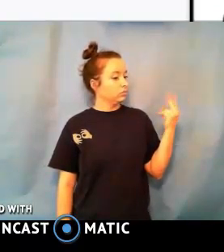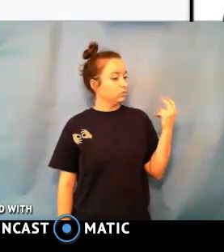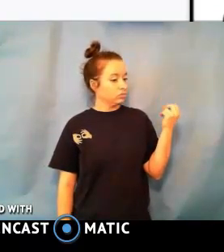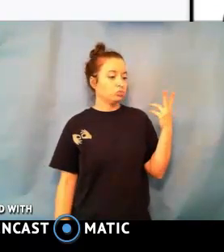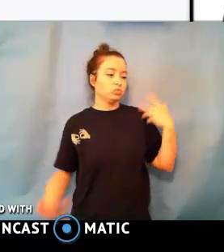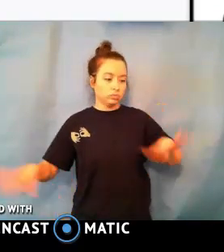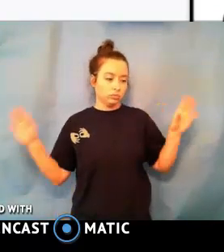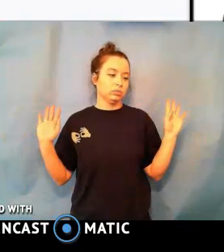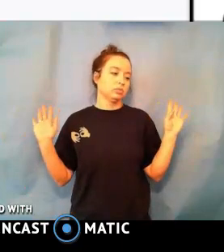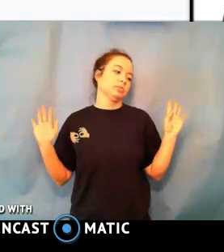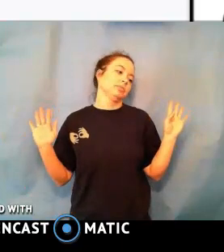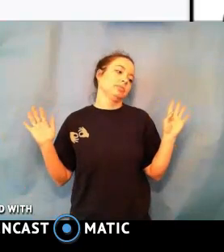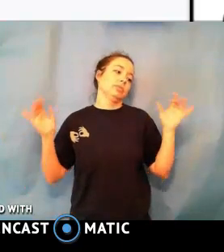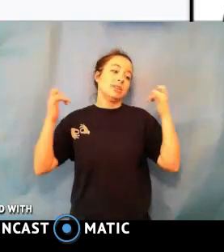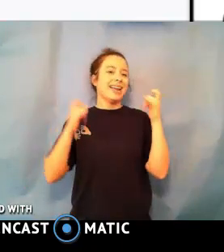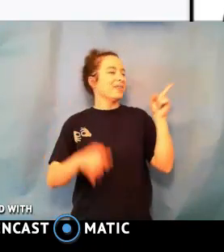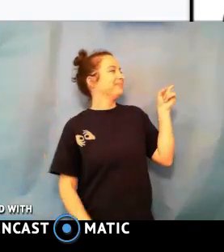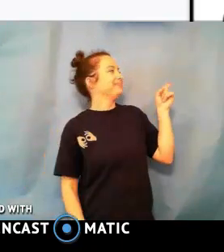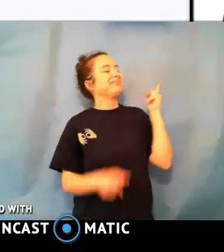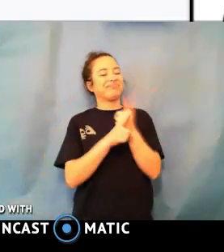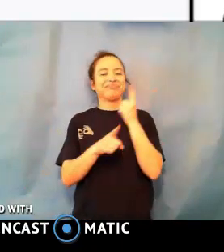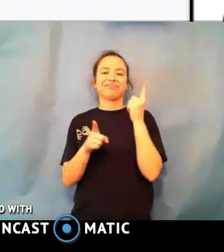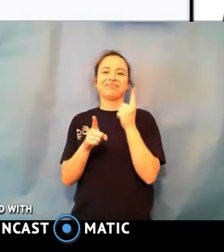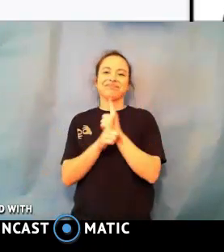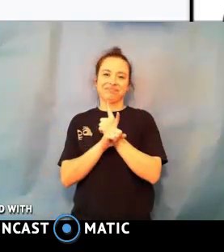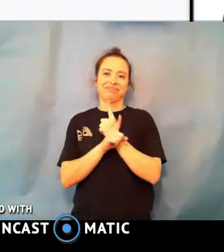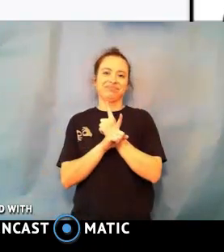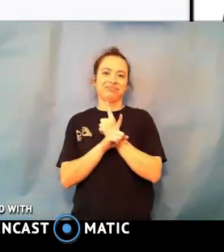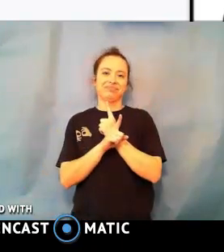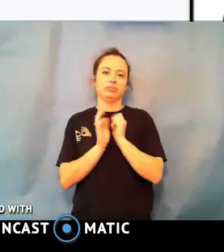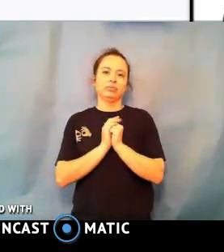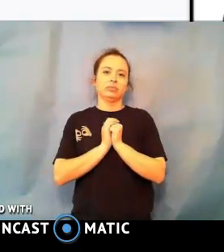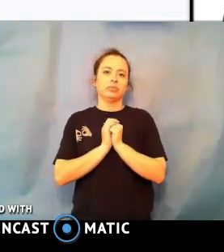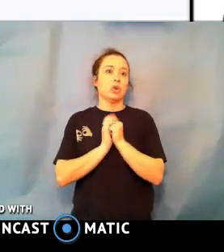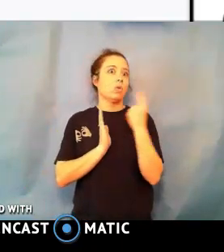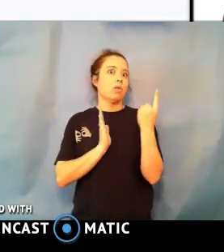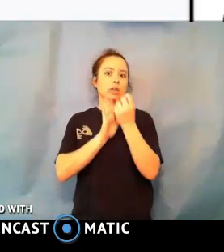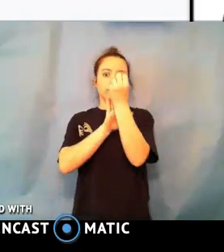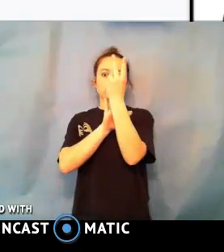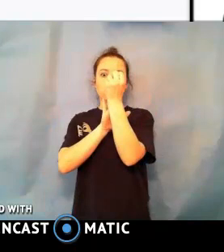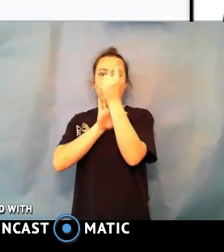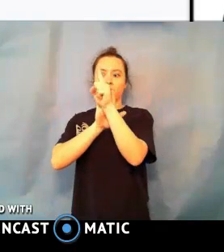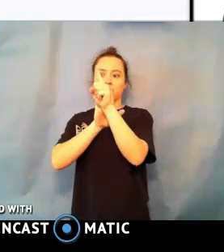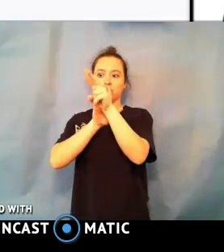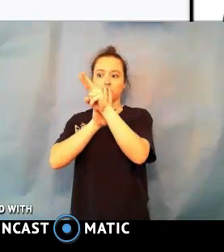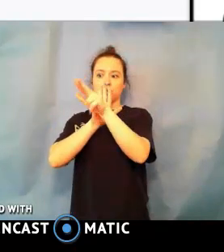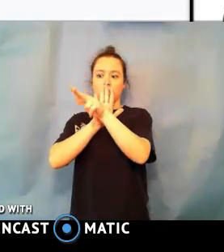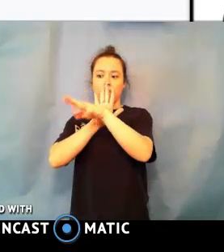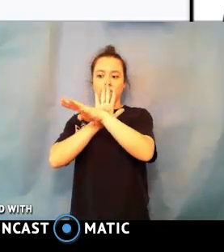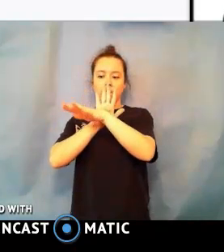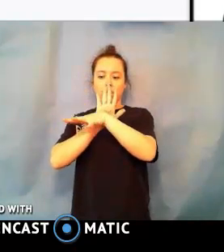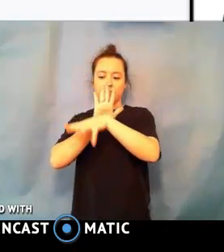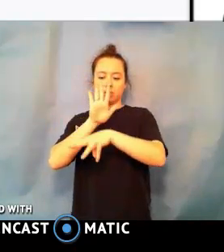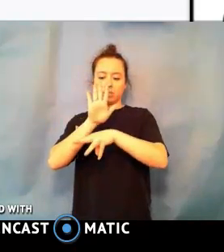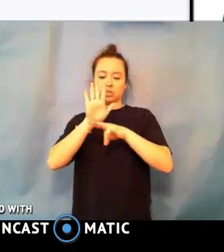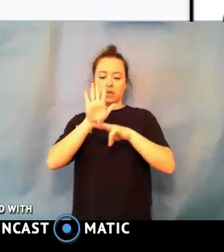and 12. So now our clock looks like a normal clock. So we always have 12 at the top, and then we start at 1 and